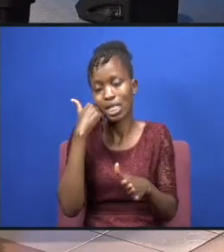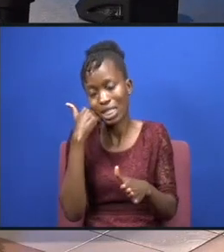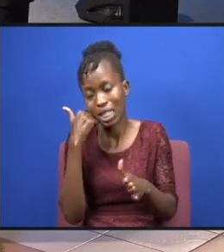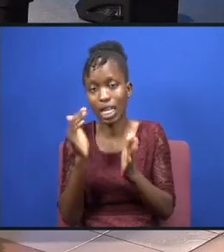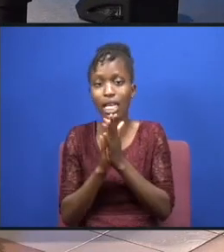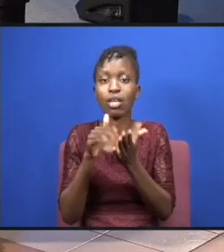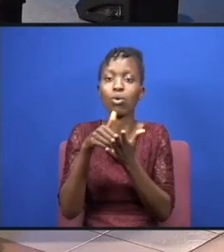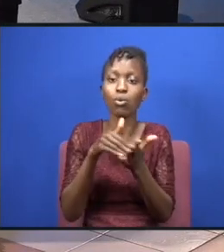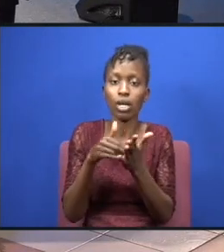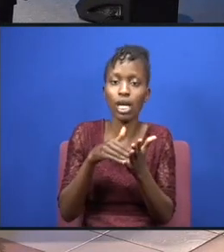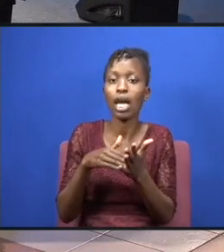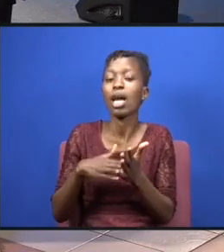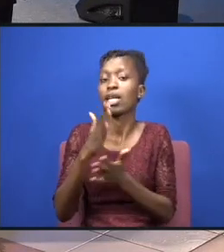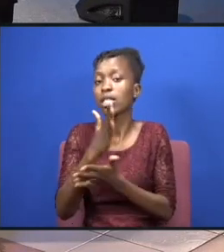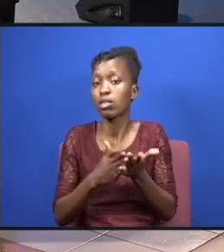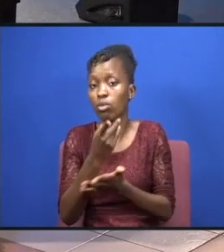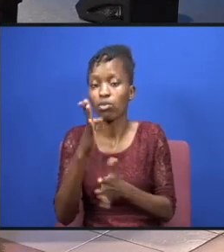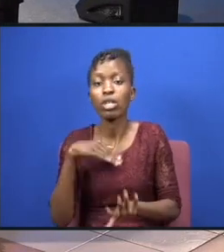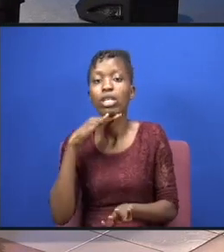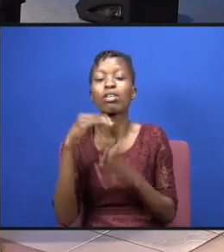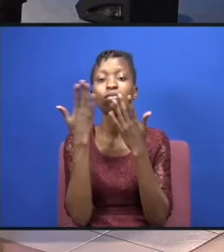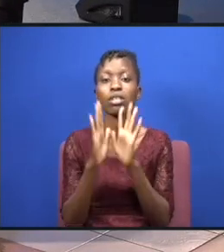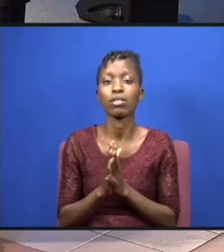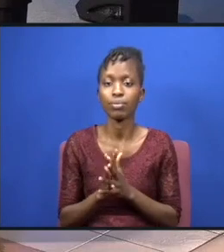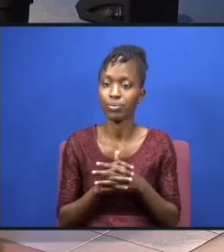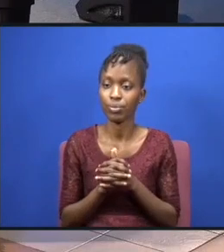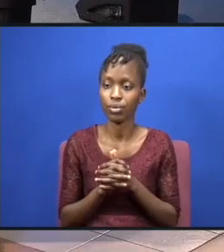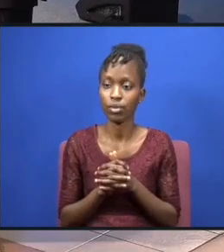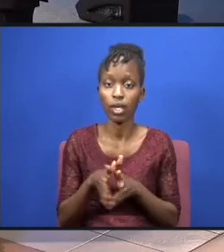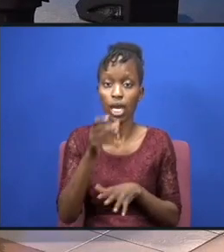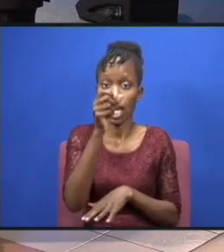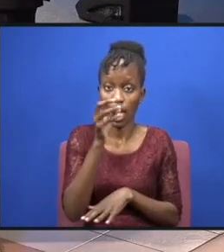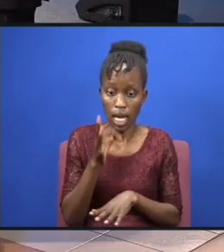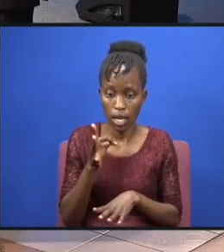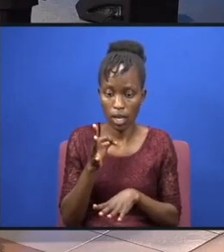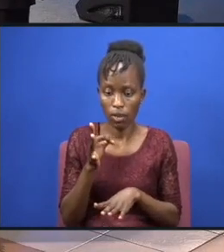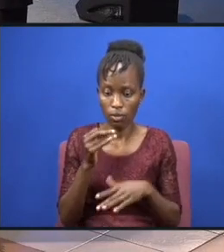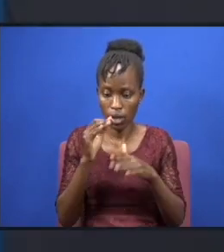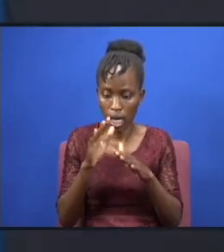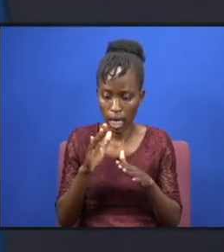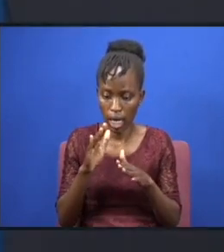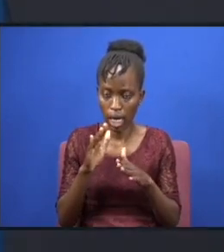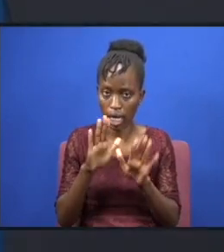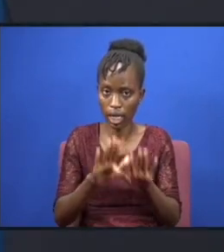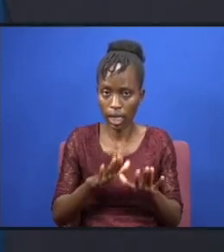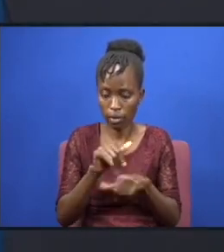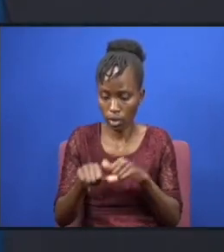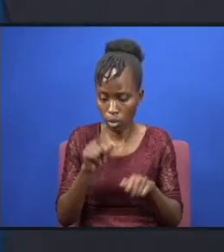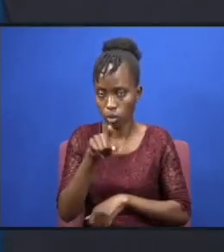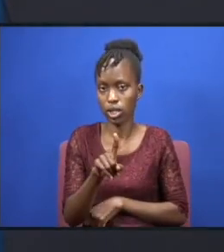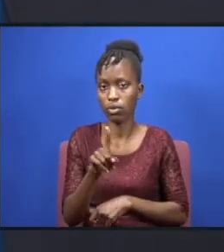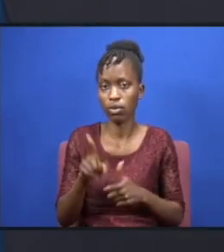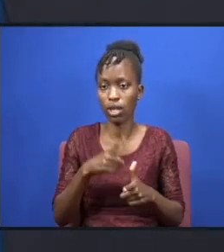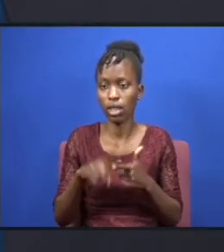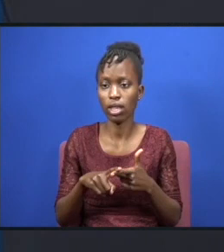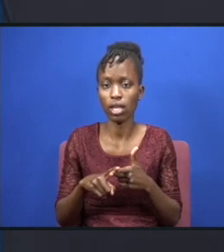weak, and a number of you have fallen asleep. But if you are more discerning with regard to ourselves, we